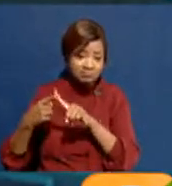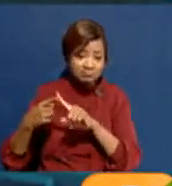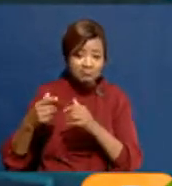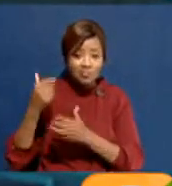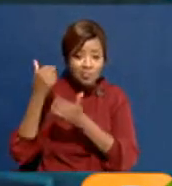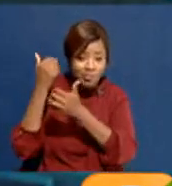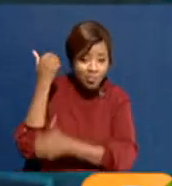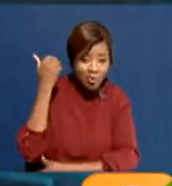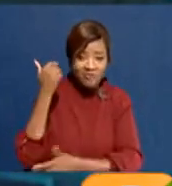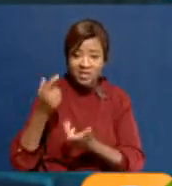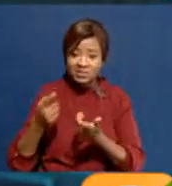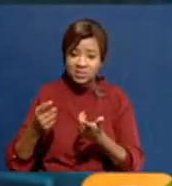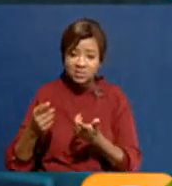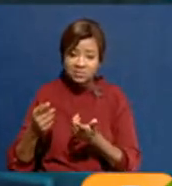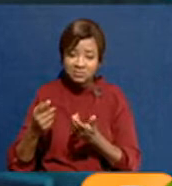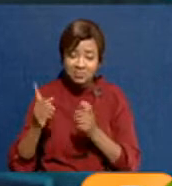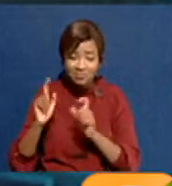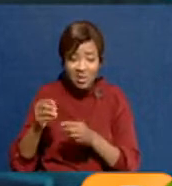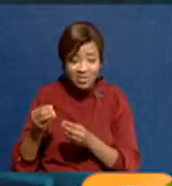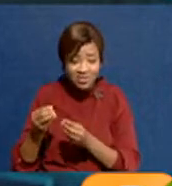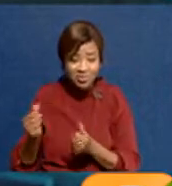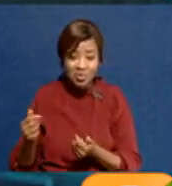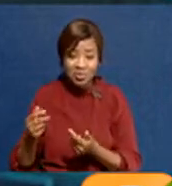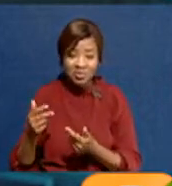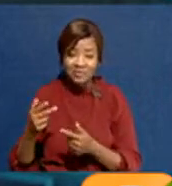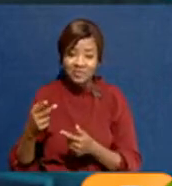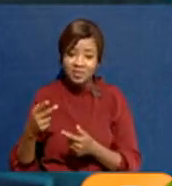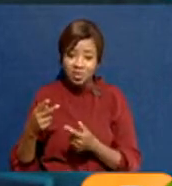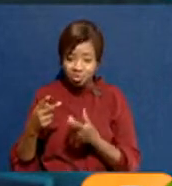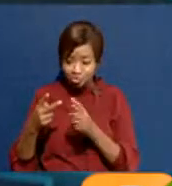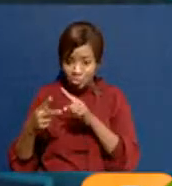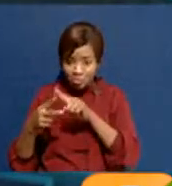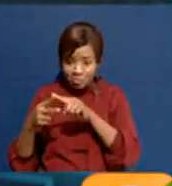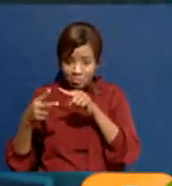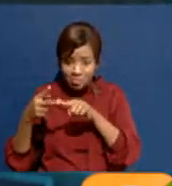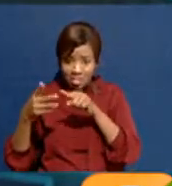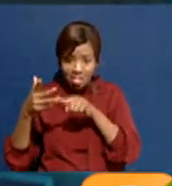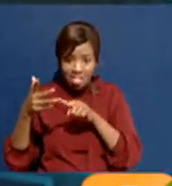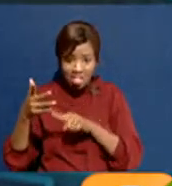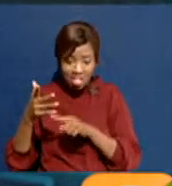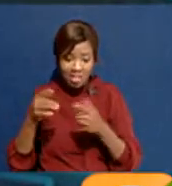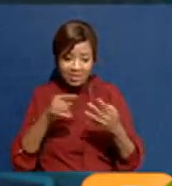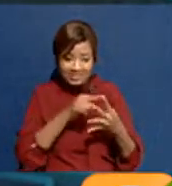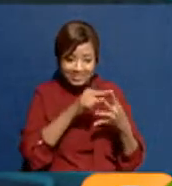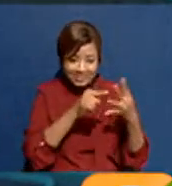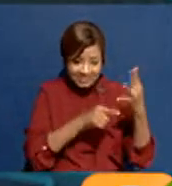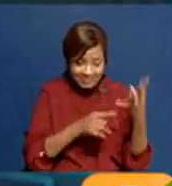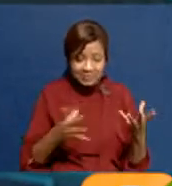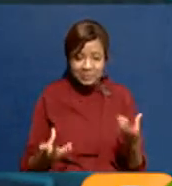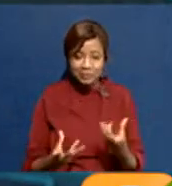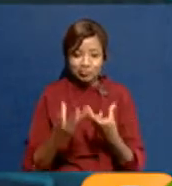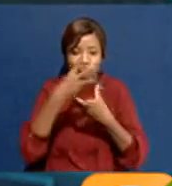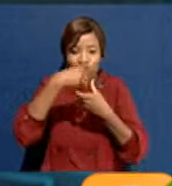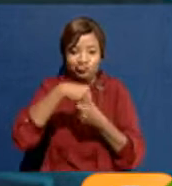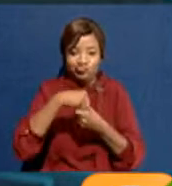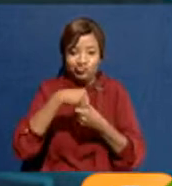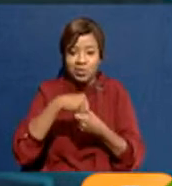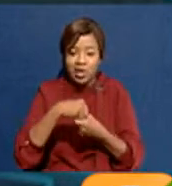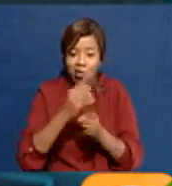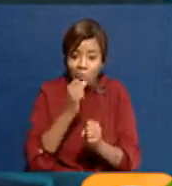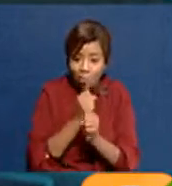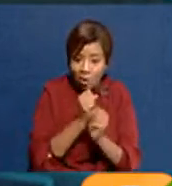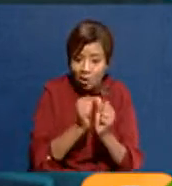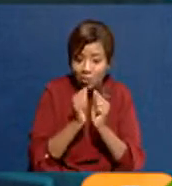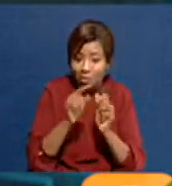poverty. So we must harness all that is in our power. Yeah, we have the community health volunteers who